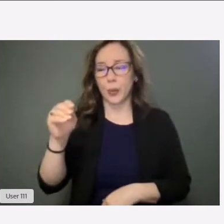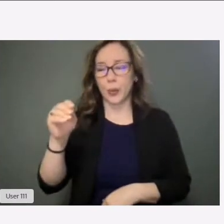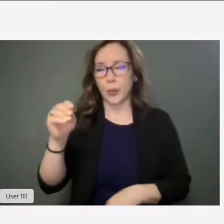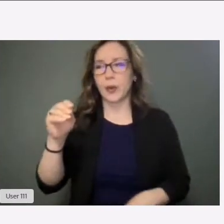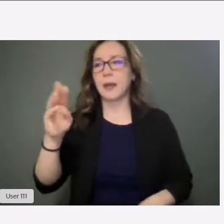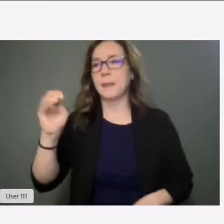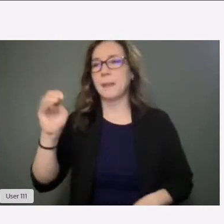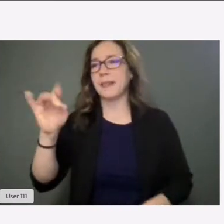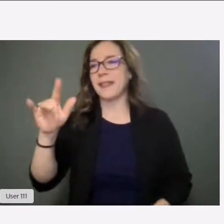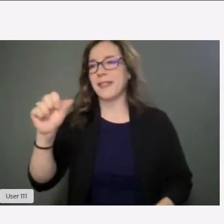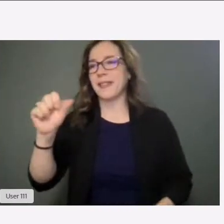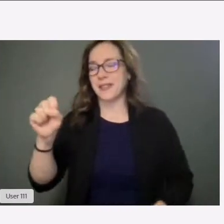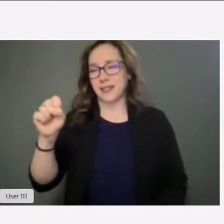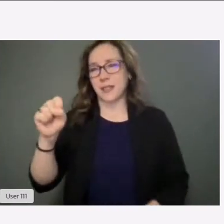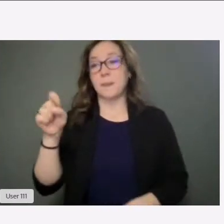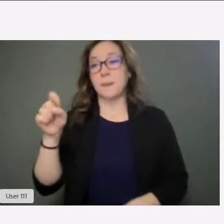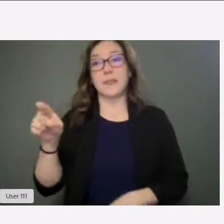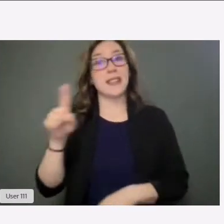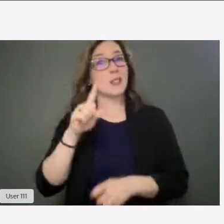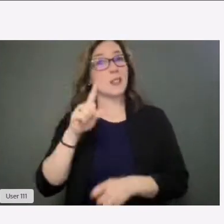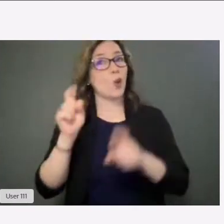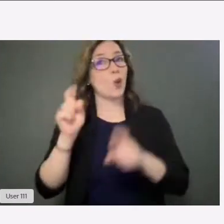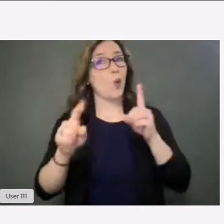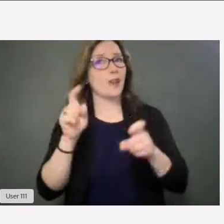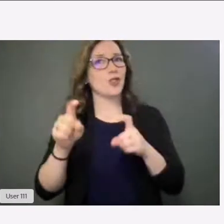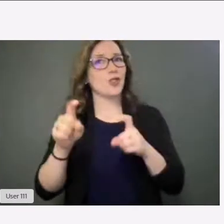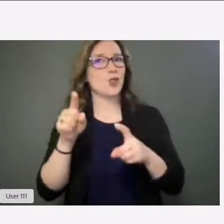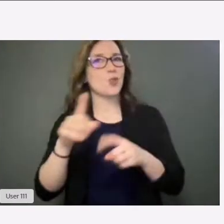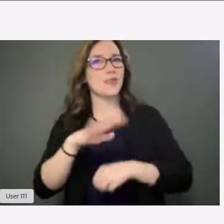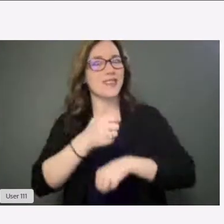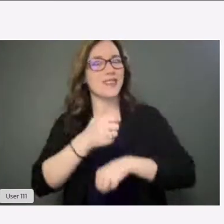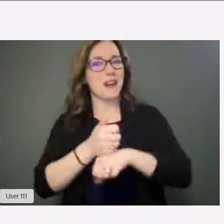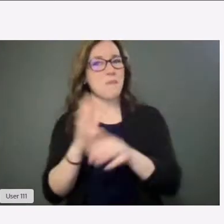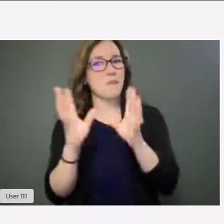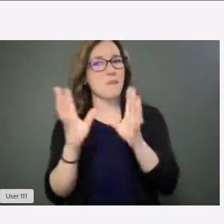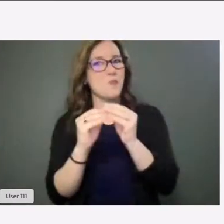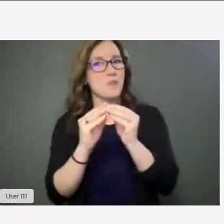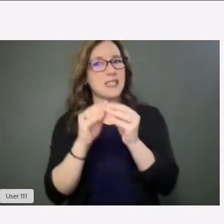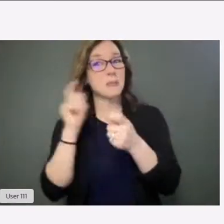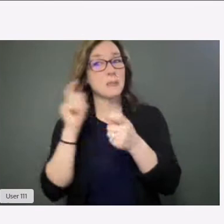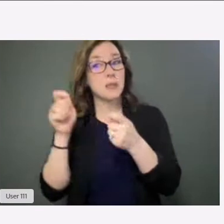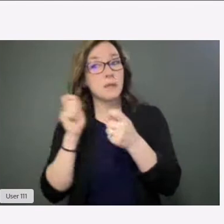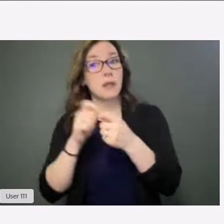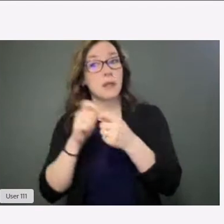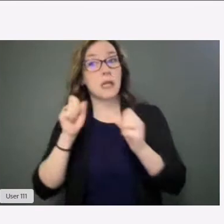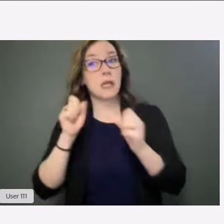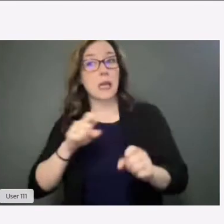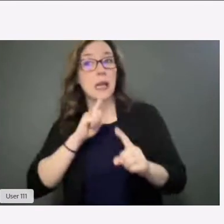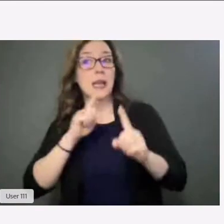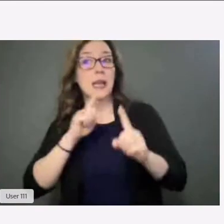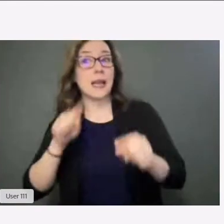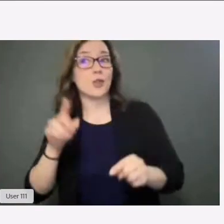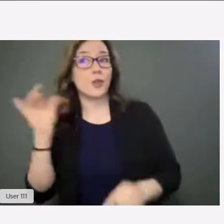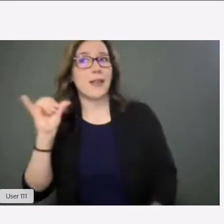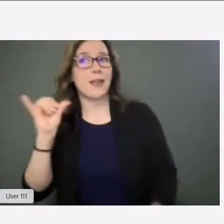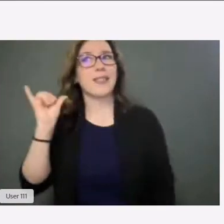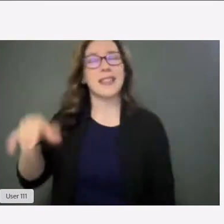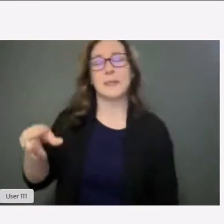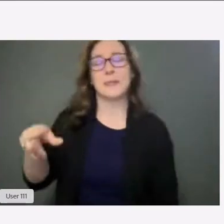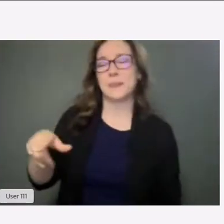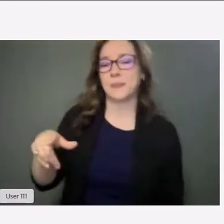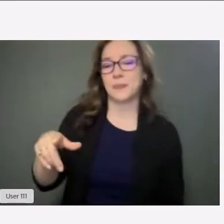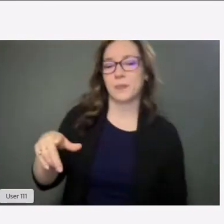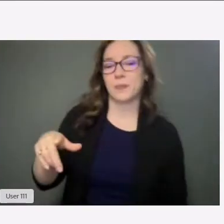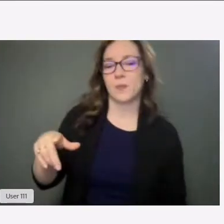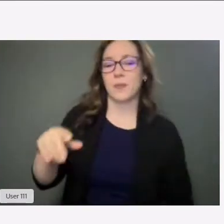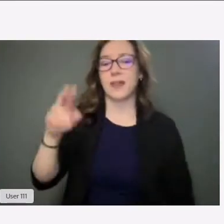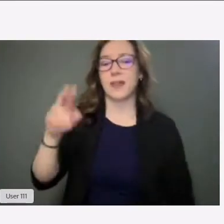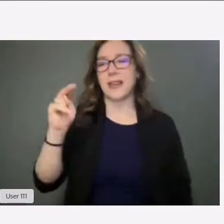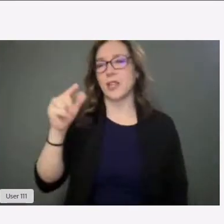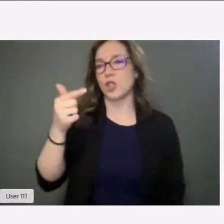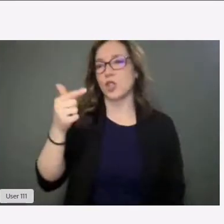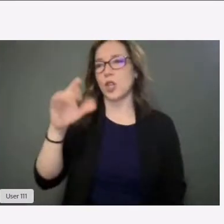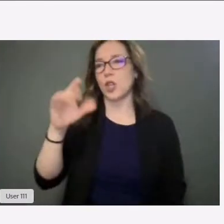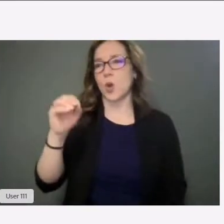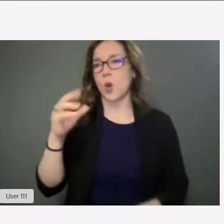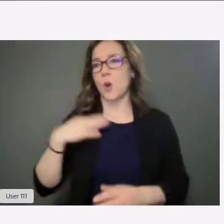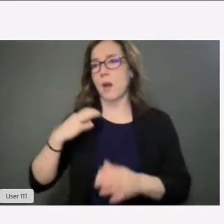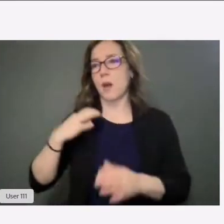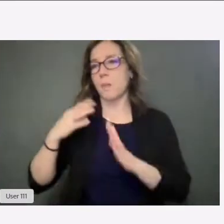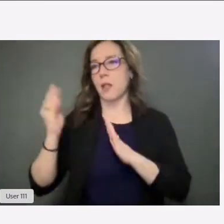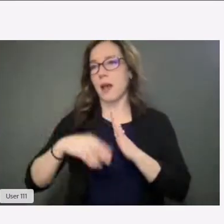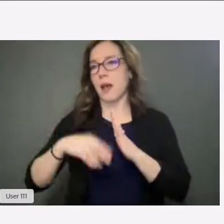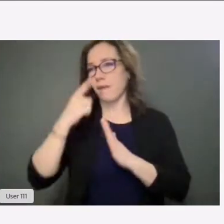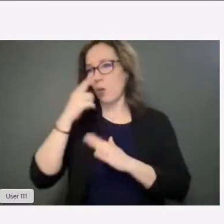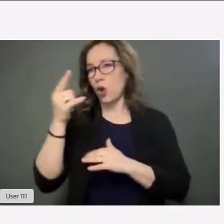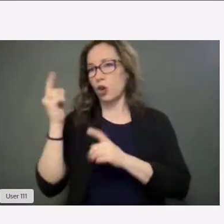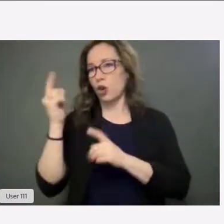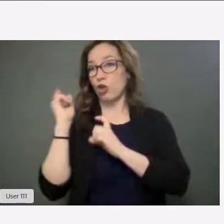give you a shout out because this was the question. I think we set up these webinars specifically so we could answer questions such as this one. Could an NGO apply for this grant?